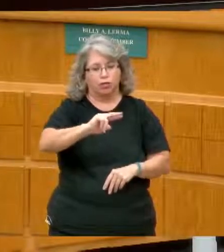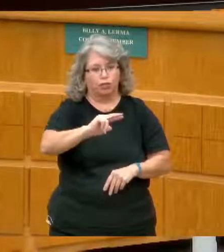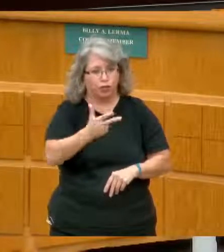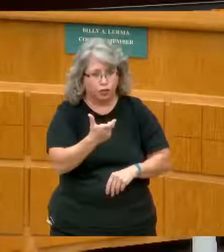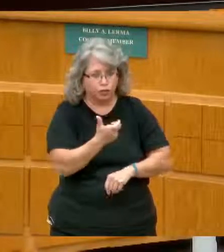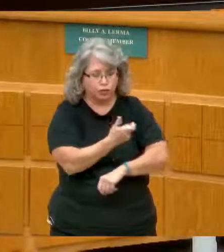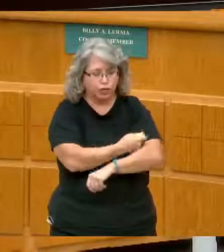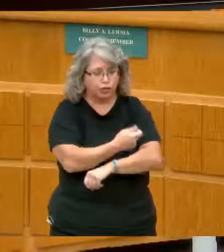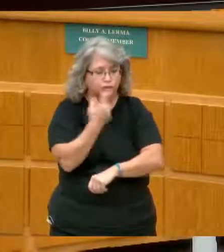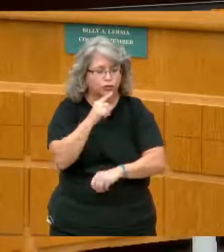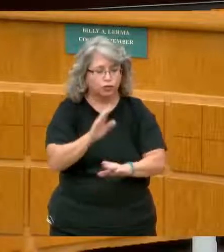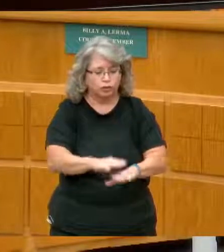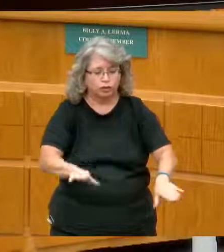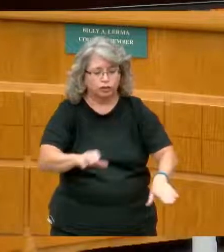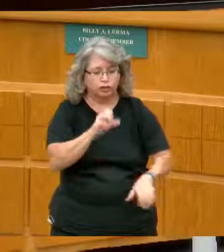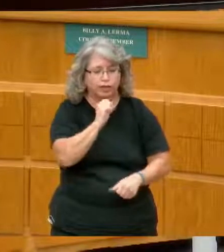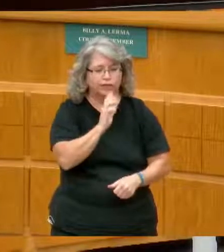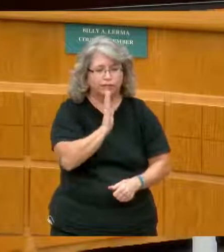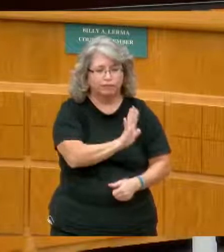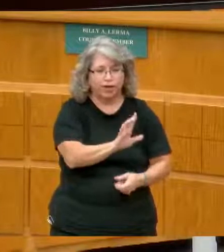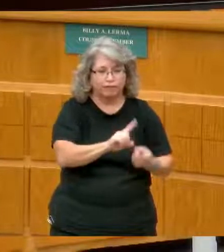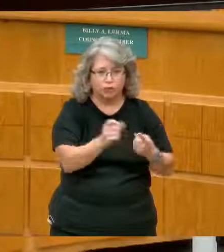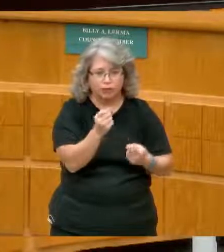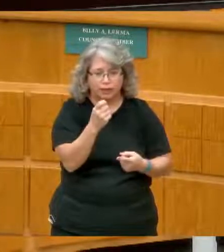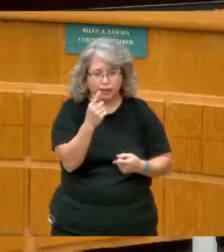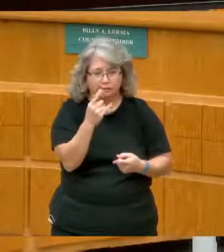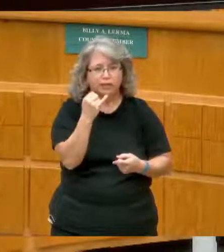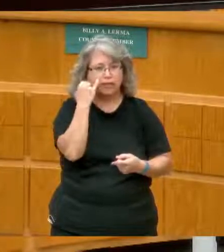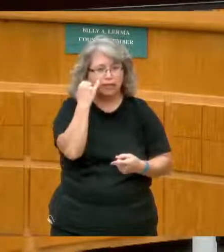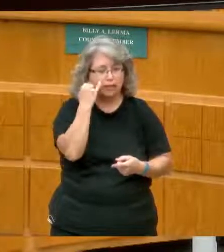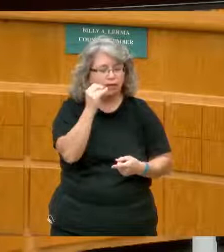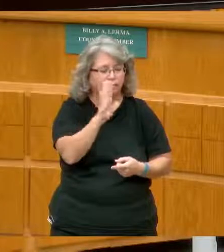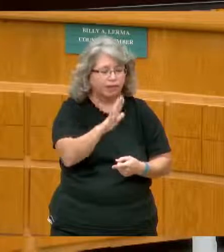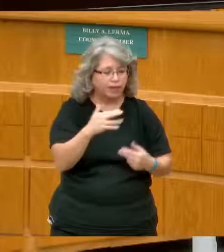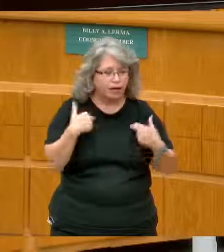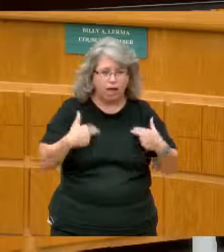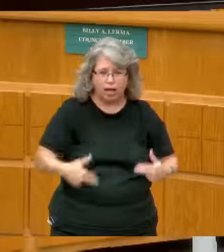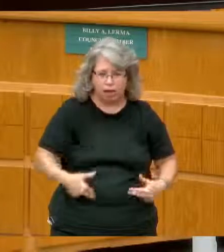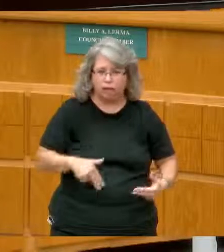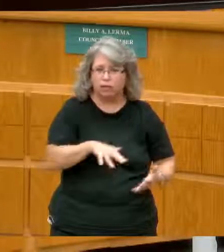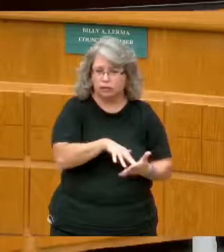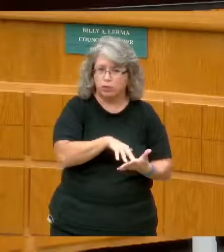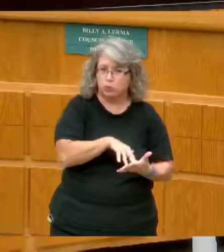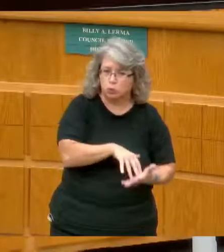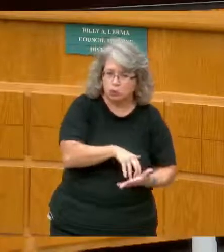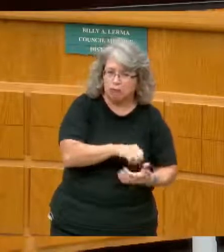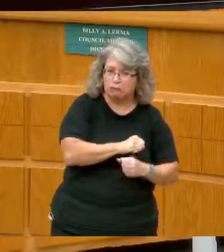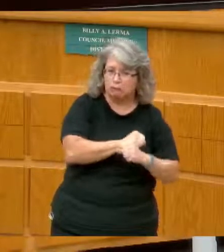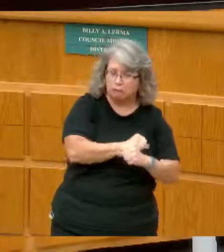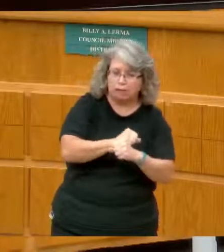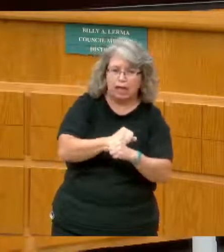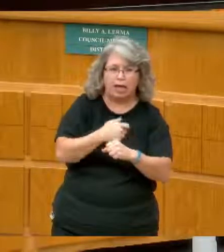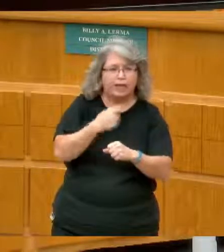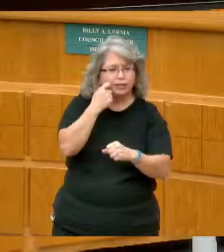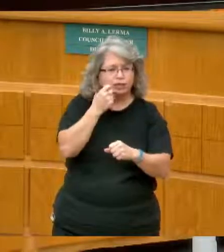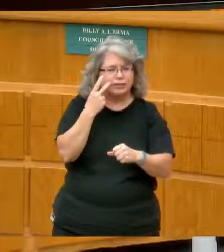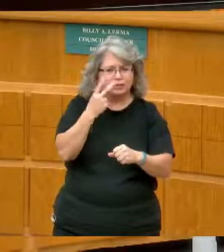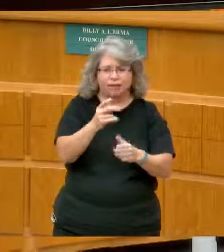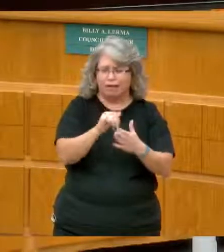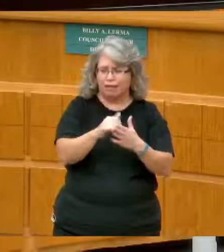5 to 11. That's a really important age. I just saw that huge uptick in our children's positivity